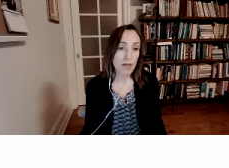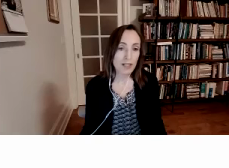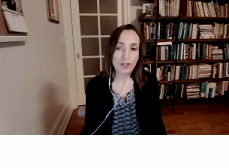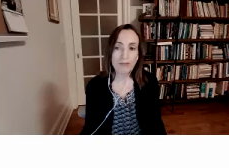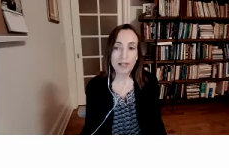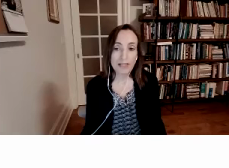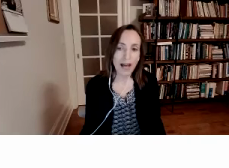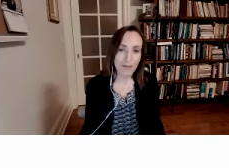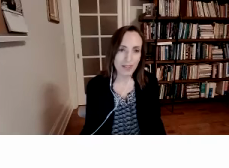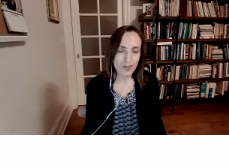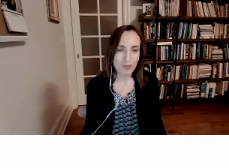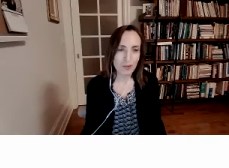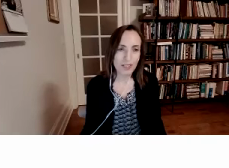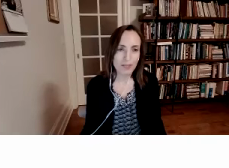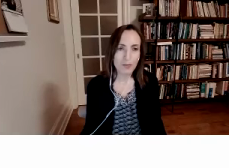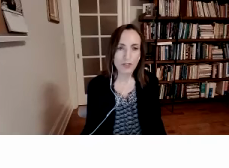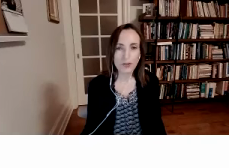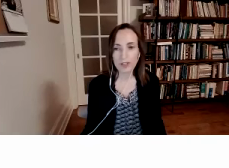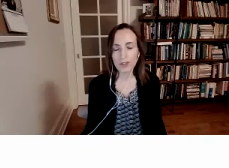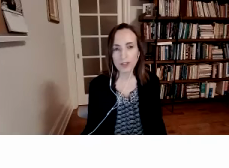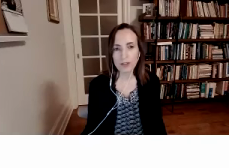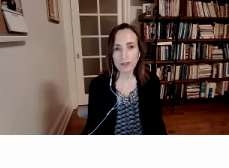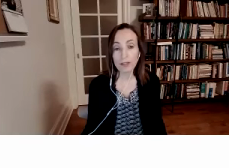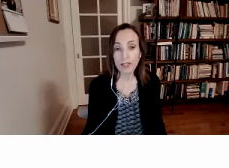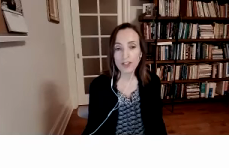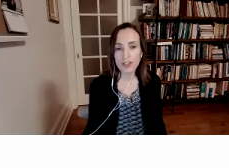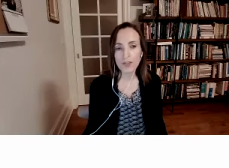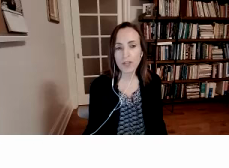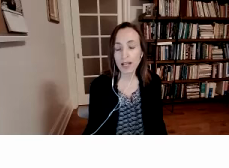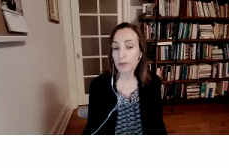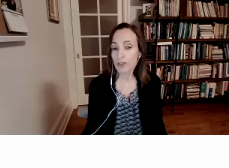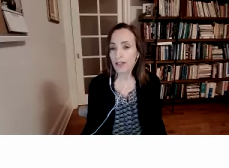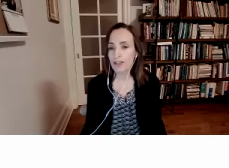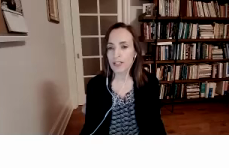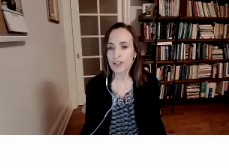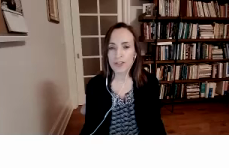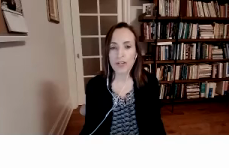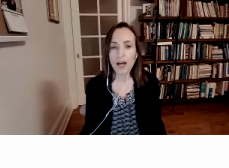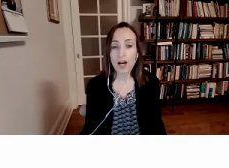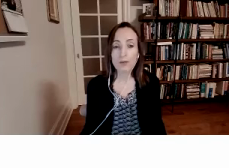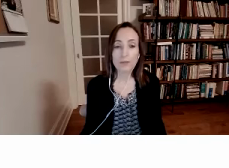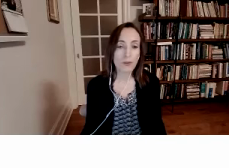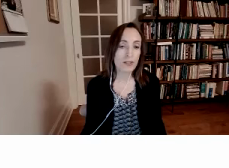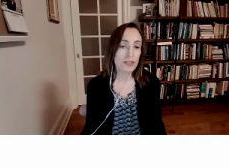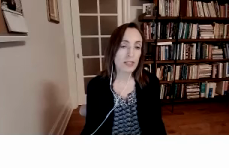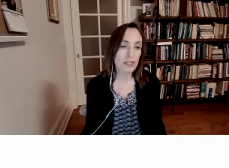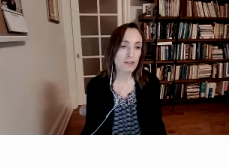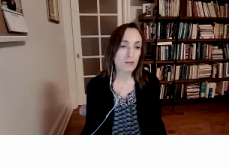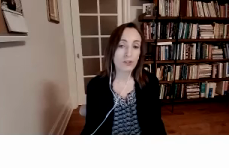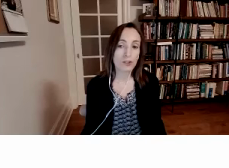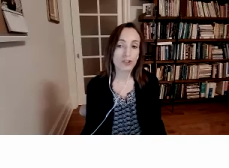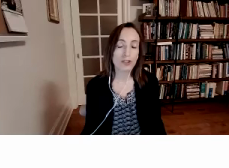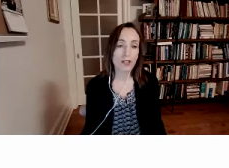So many-to-many mappings between information structure distinctions and prosodic distinctions are reported